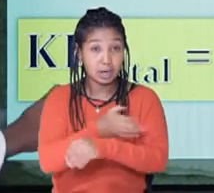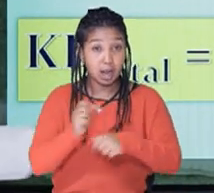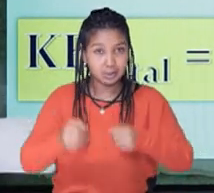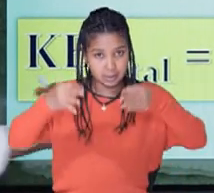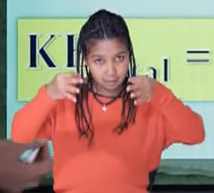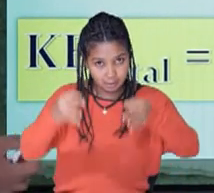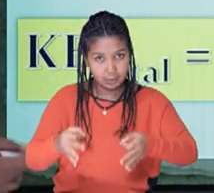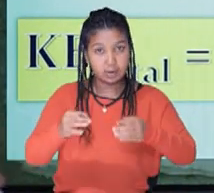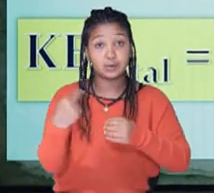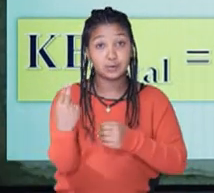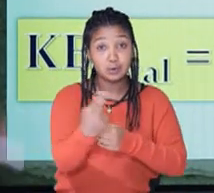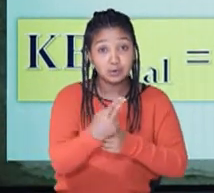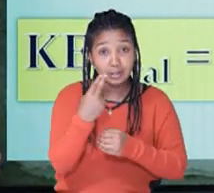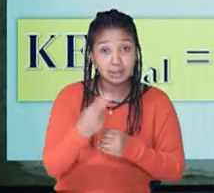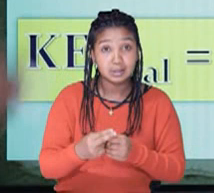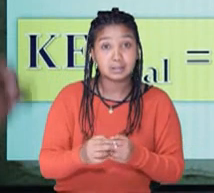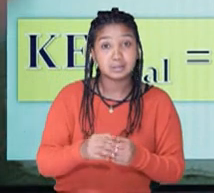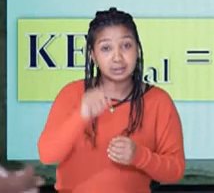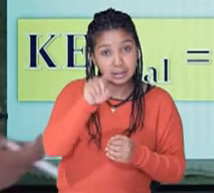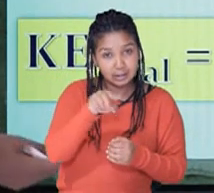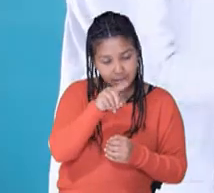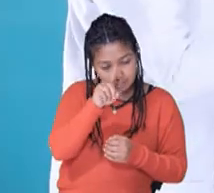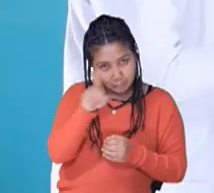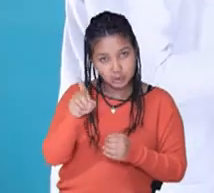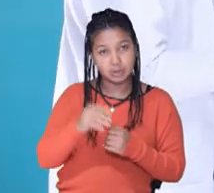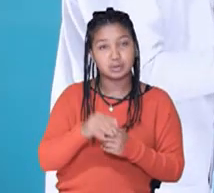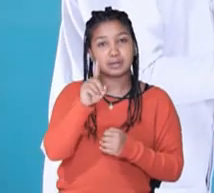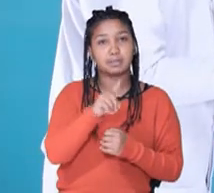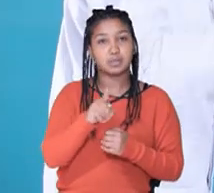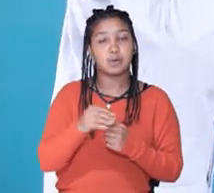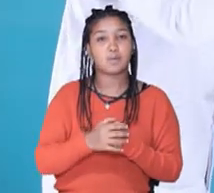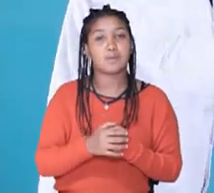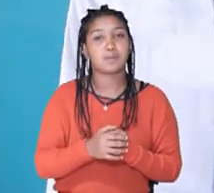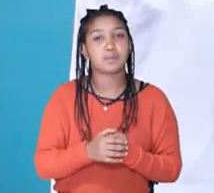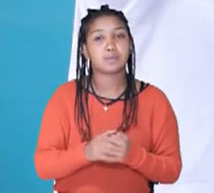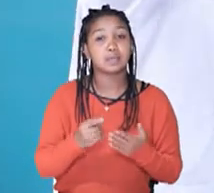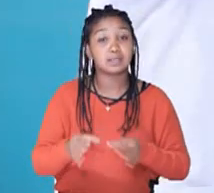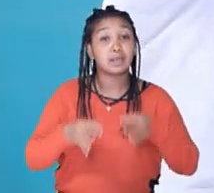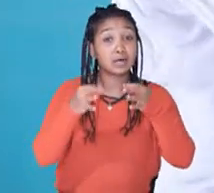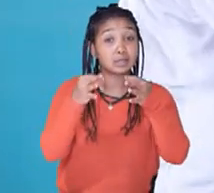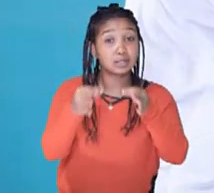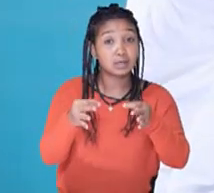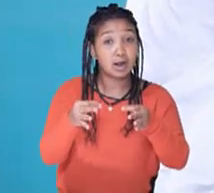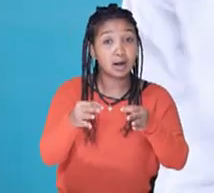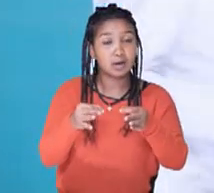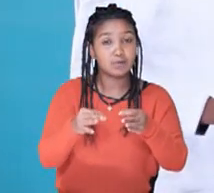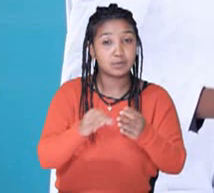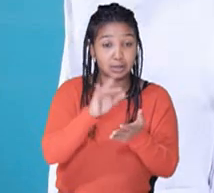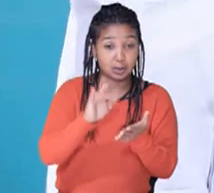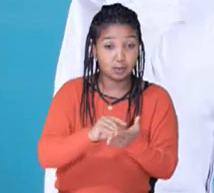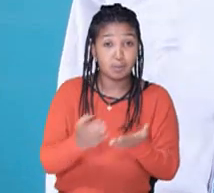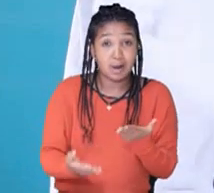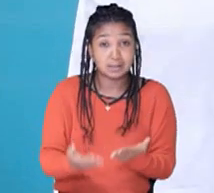be determined using the summation of a translational, as we have previously seen. There is a translational for the center of